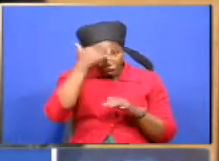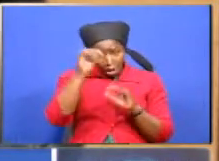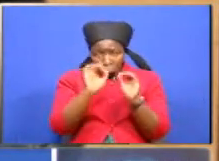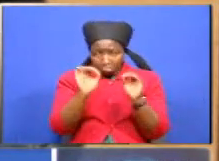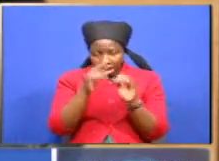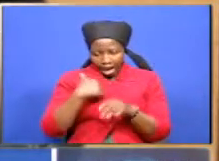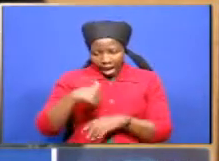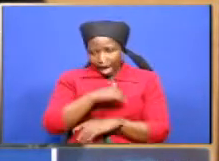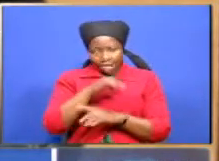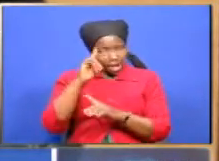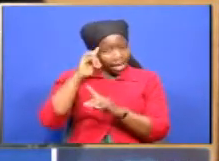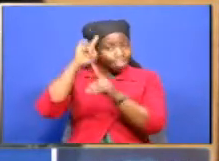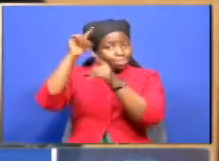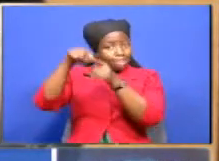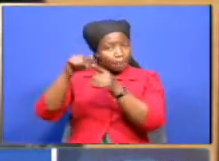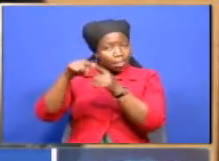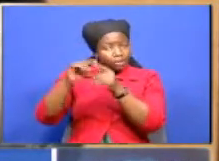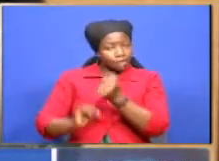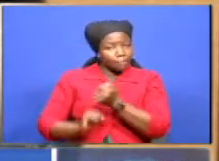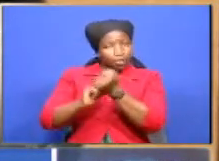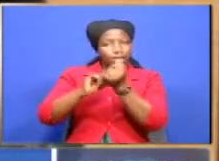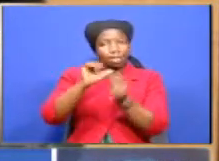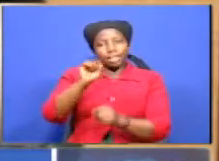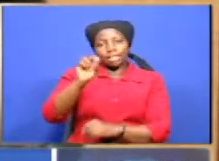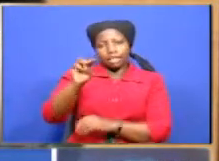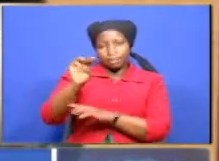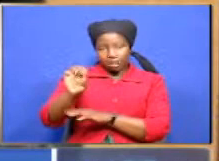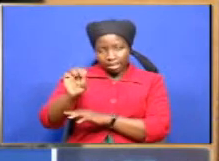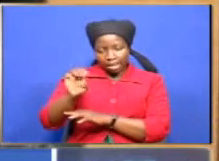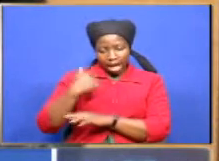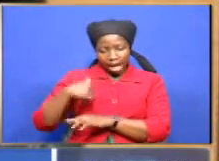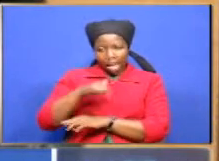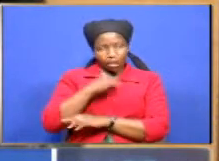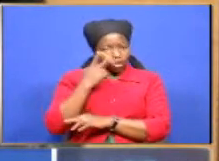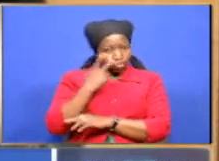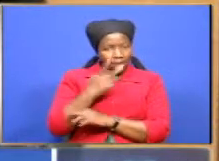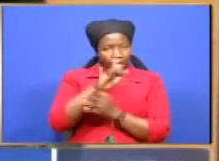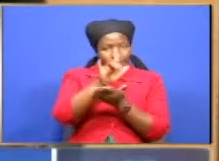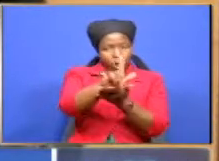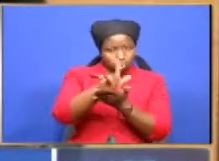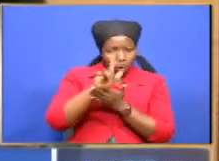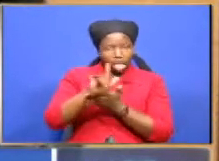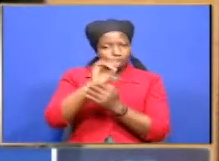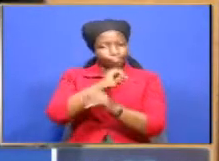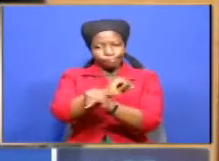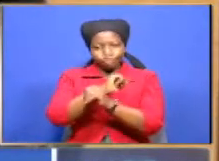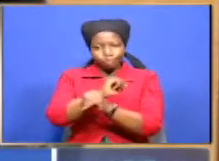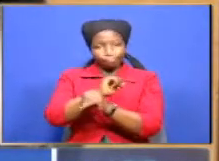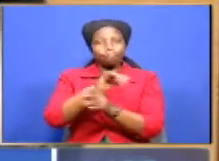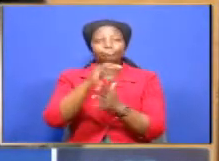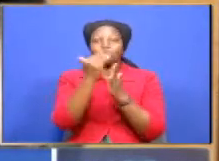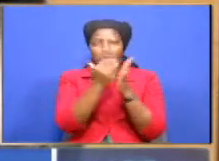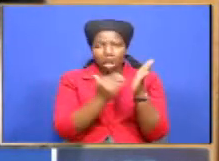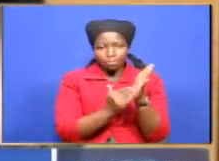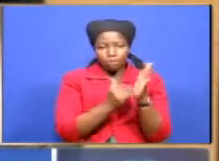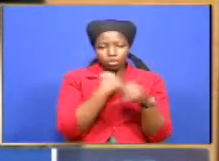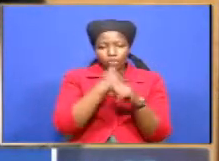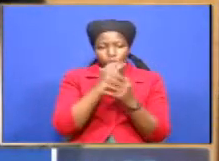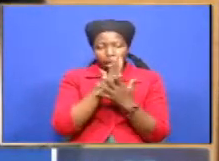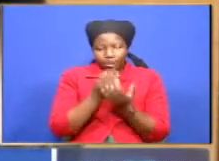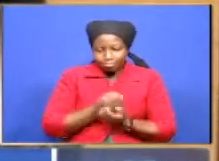to support the SMEs. We are looking at the credit guarantee scheme. So that we do not give out